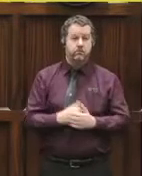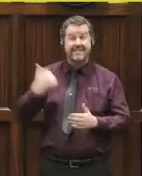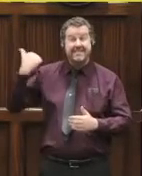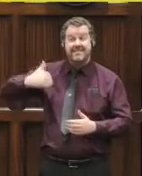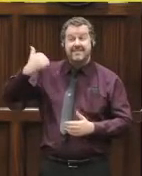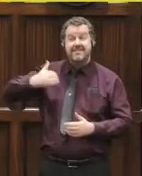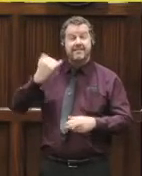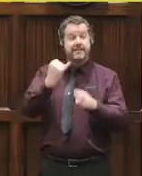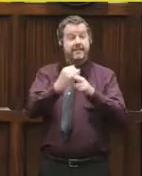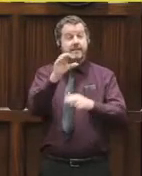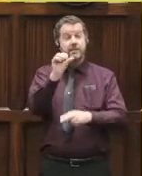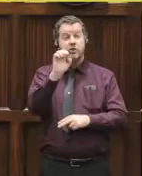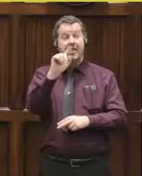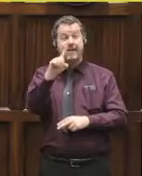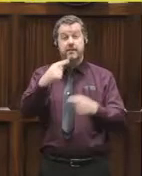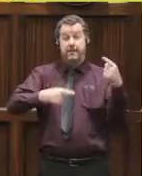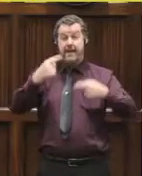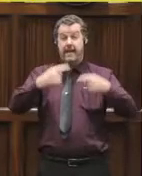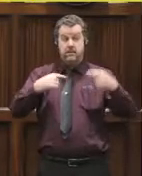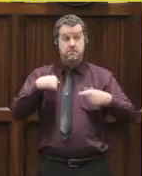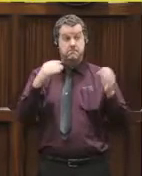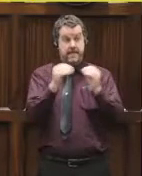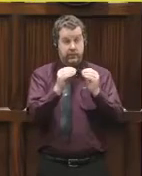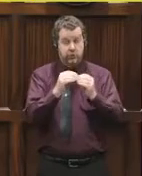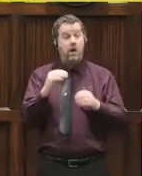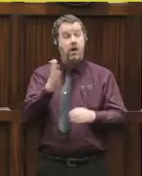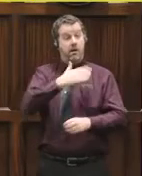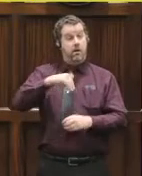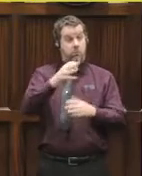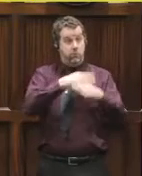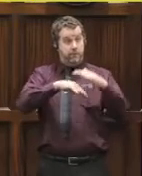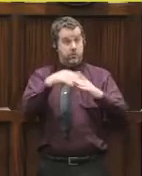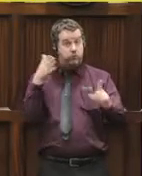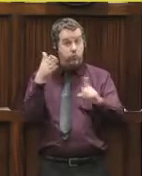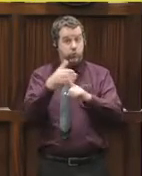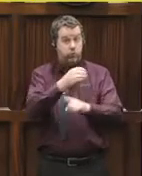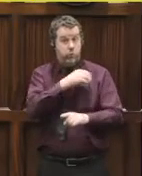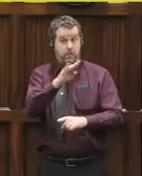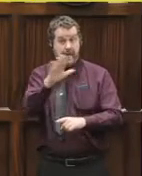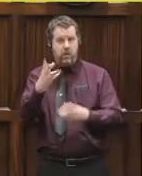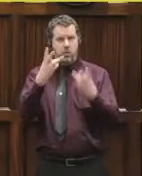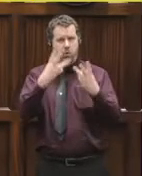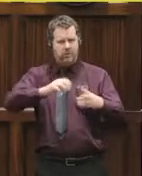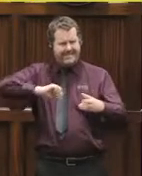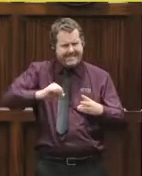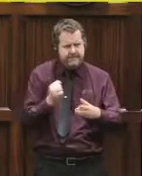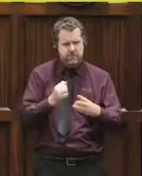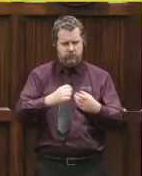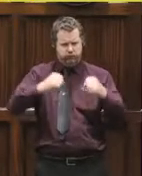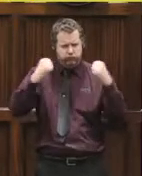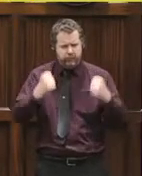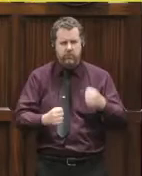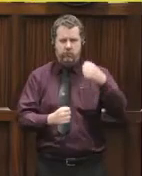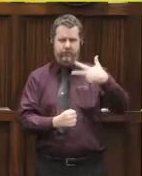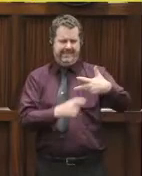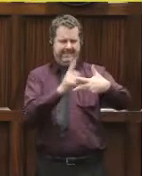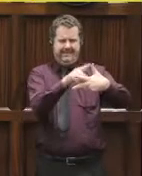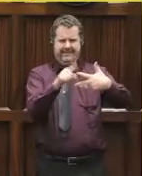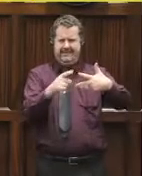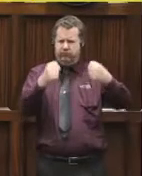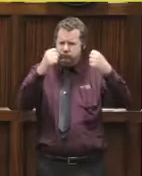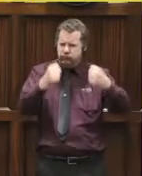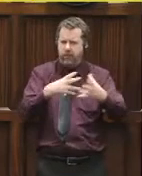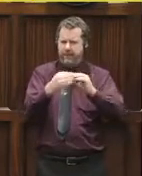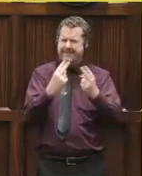debates, the government's approach to amending the bill is to keep and strengthen the three key features that need to be